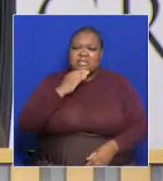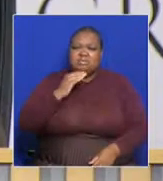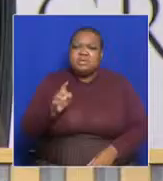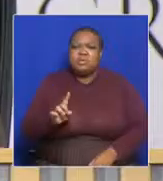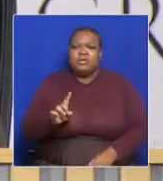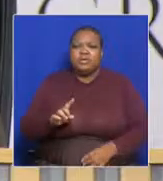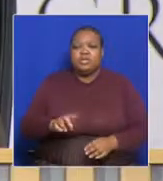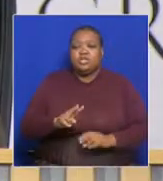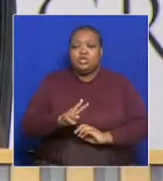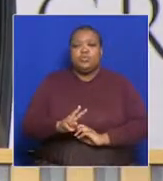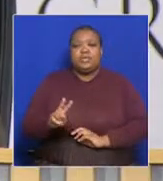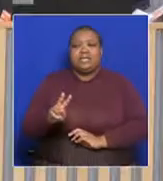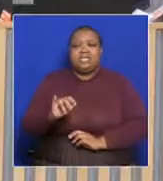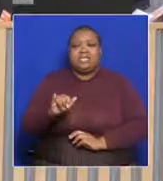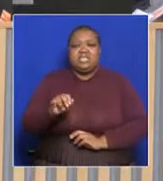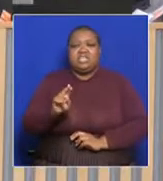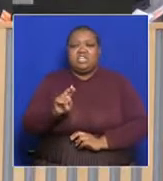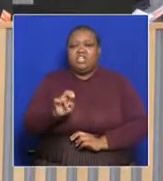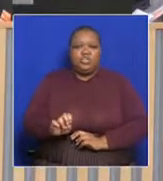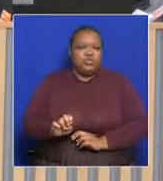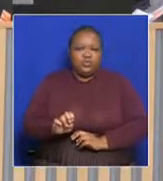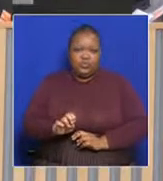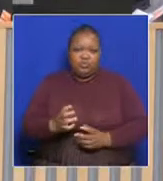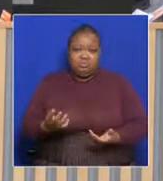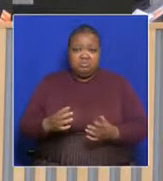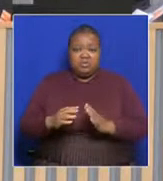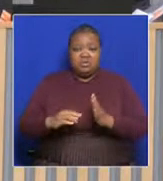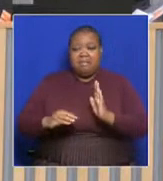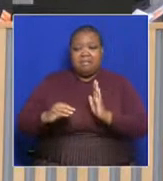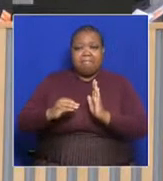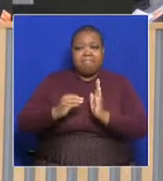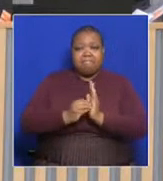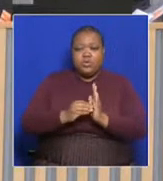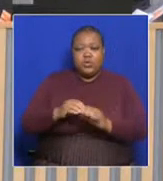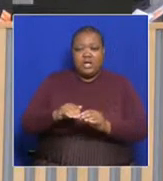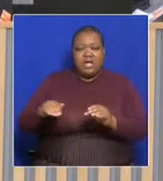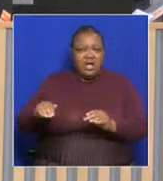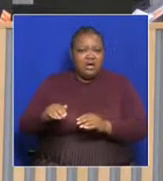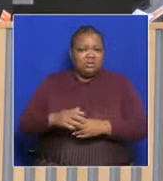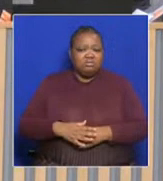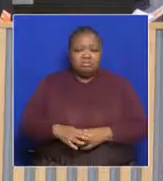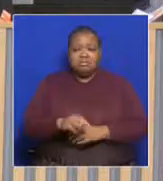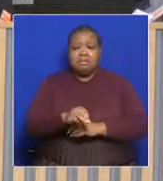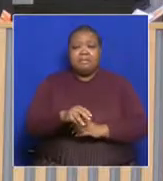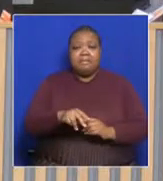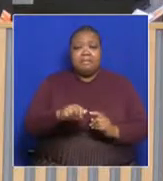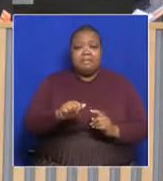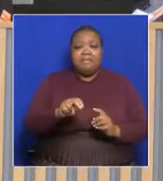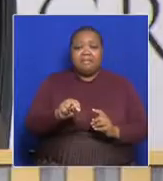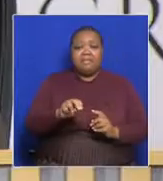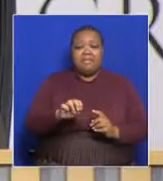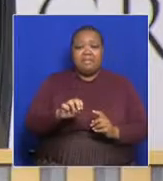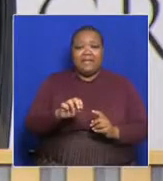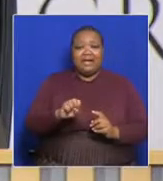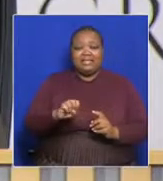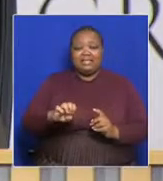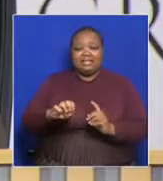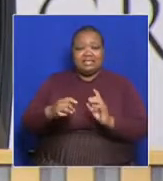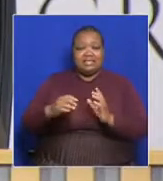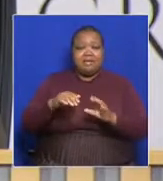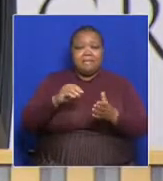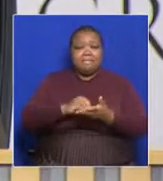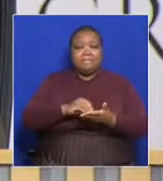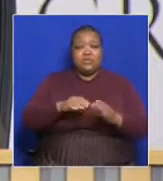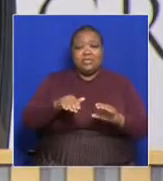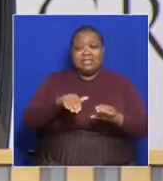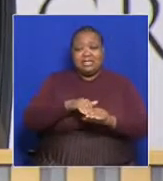of June 2021. Because you booked it out. Because Mpangase booked it in and out immediately. I maintain,